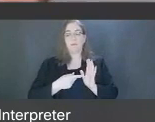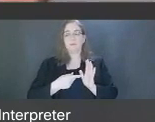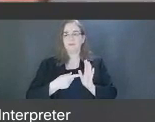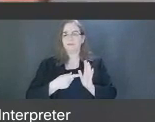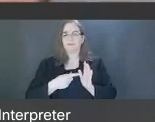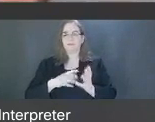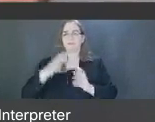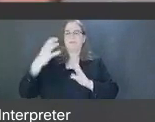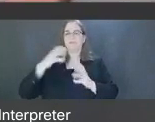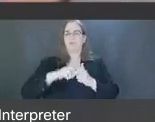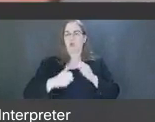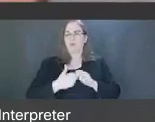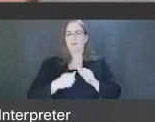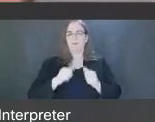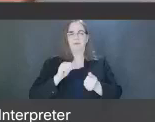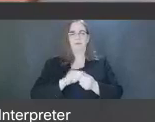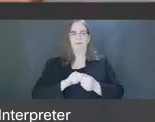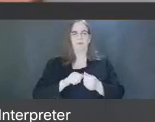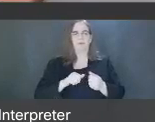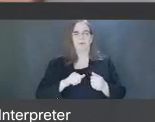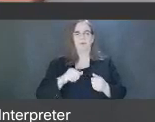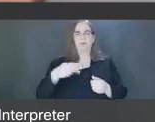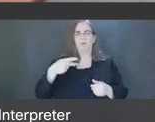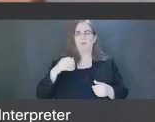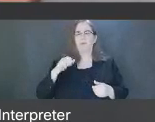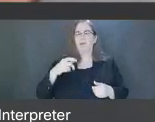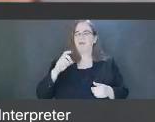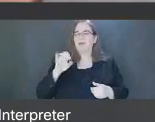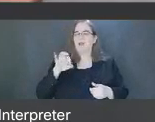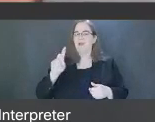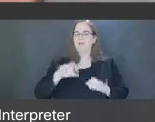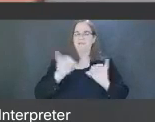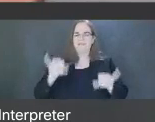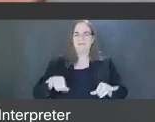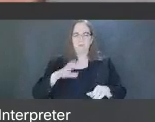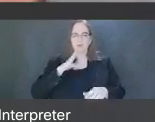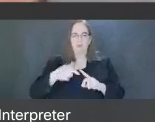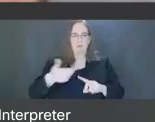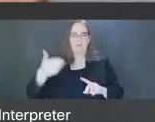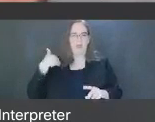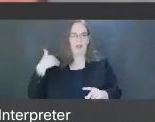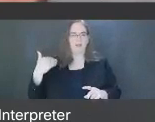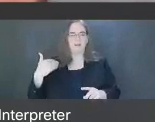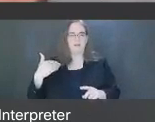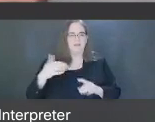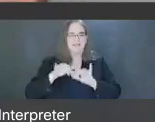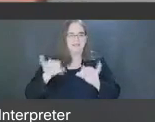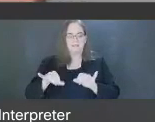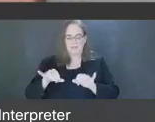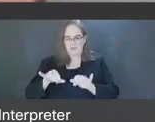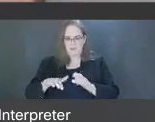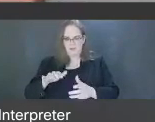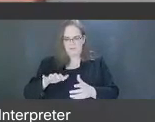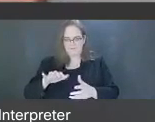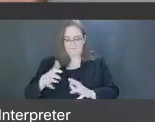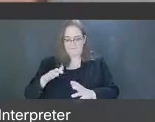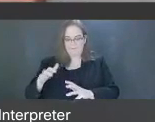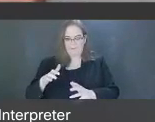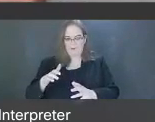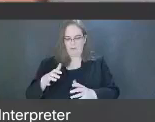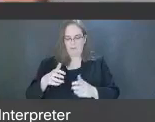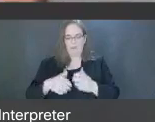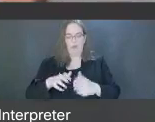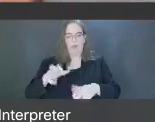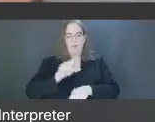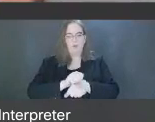problems with that prep mod system. I know we've talked about this at length, that have led to some problems with people's appointments